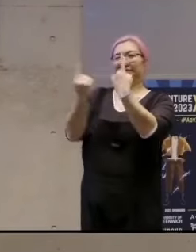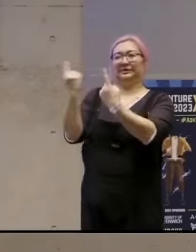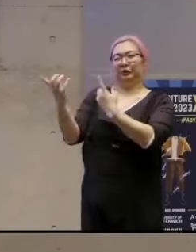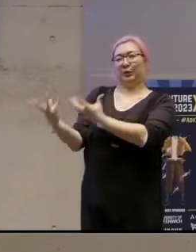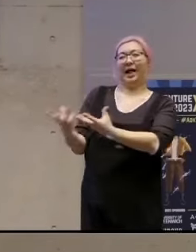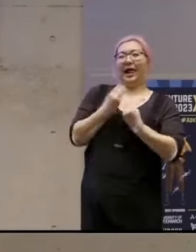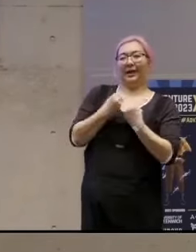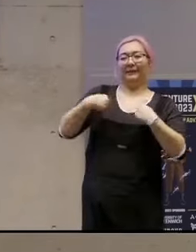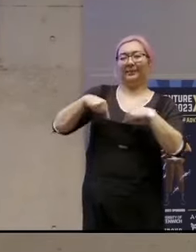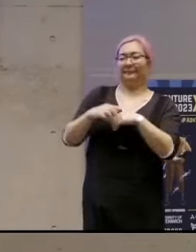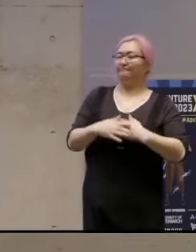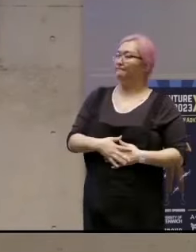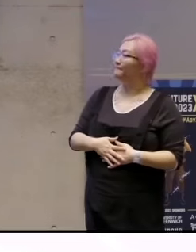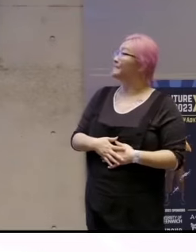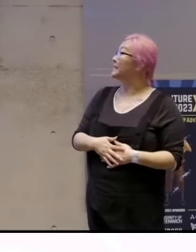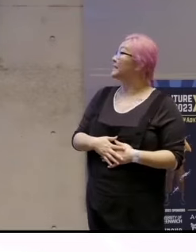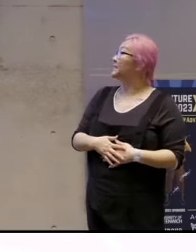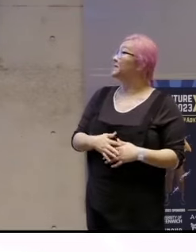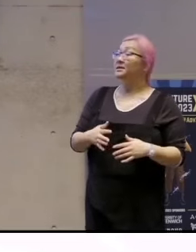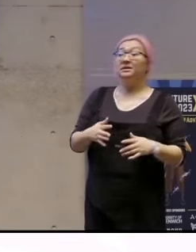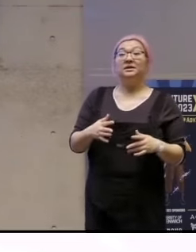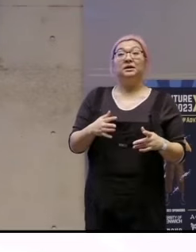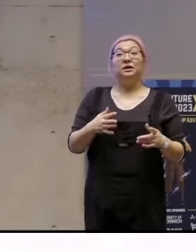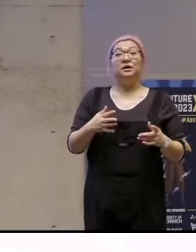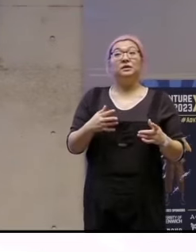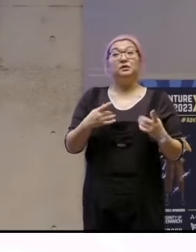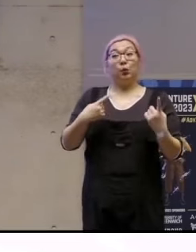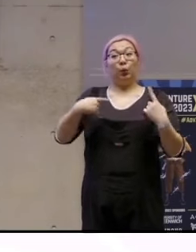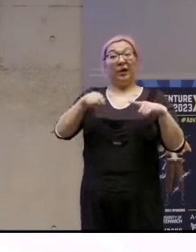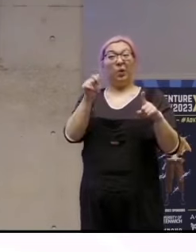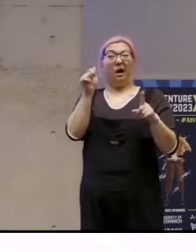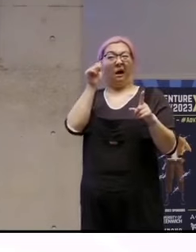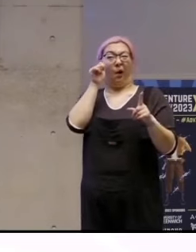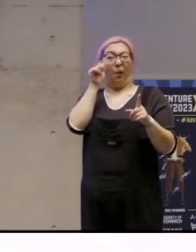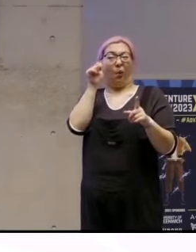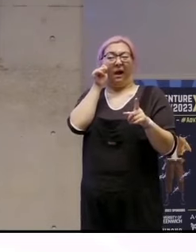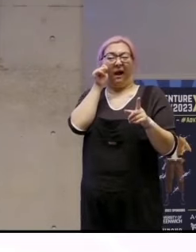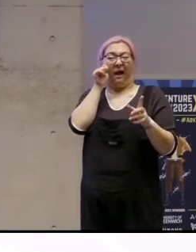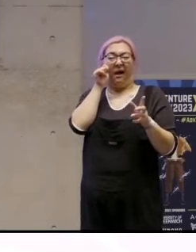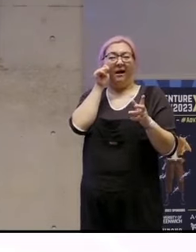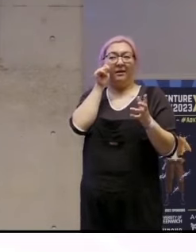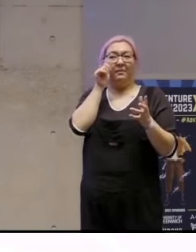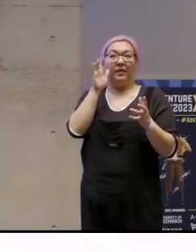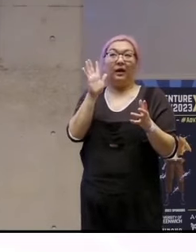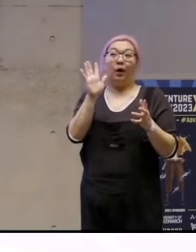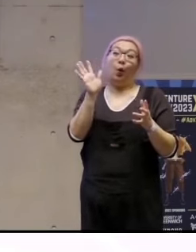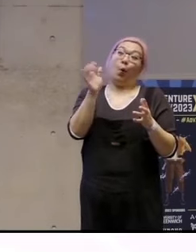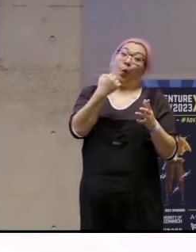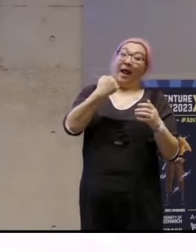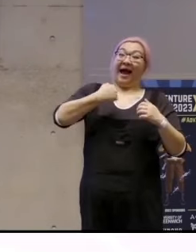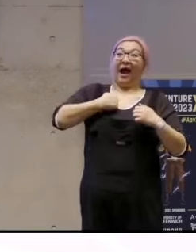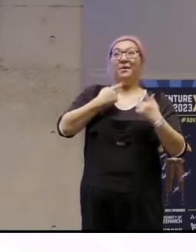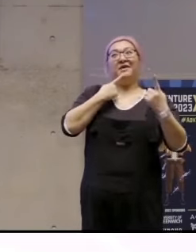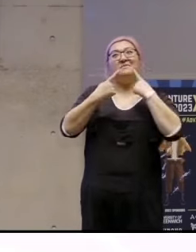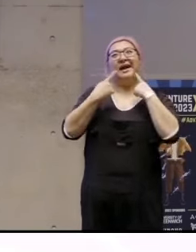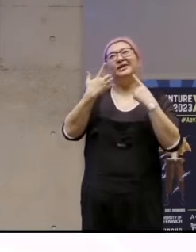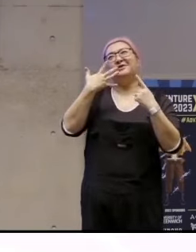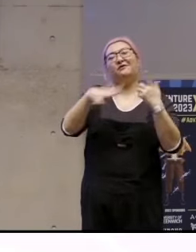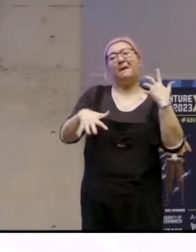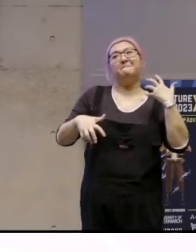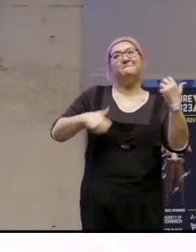So because we were aware that we couldn't get all our information from pop culture,